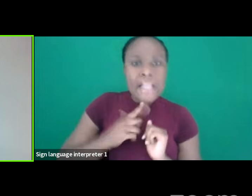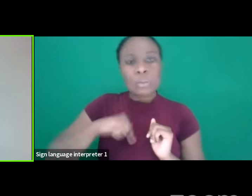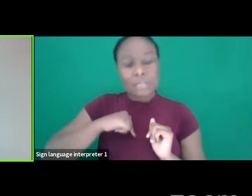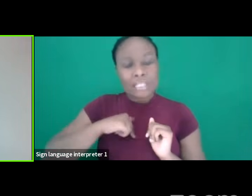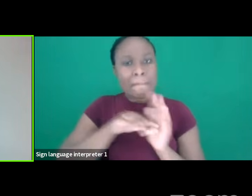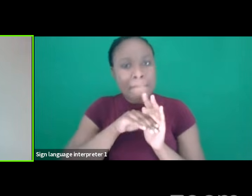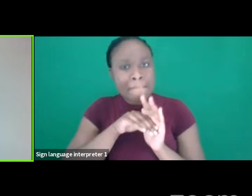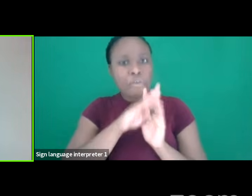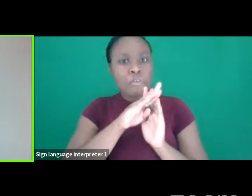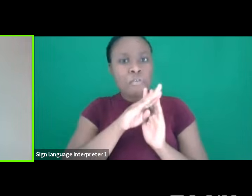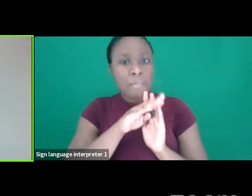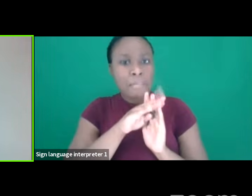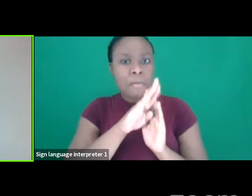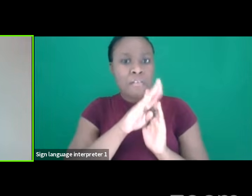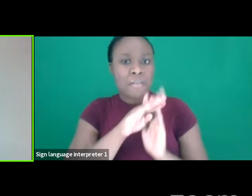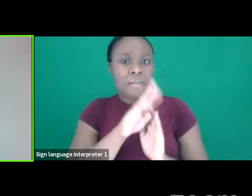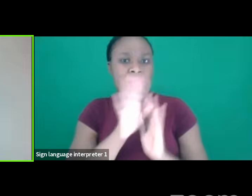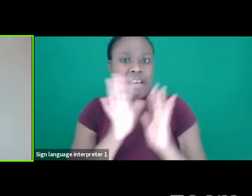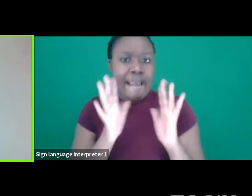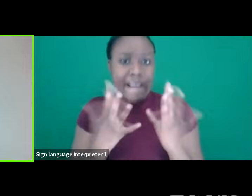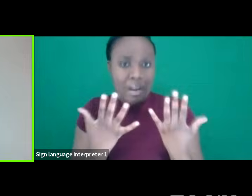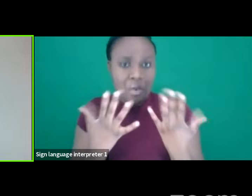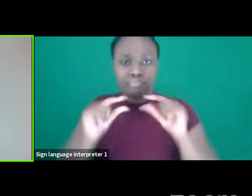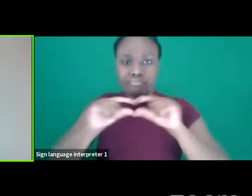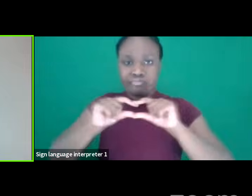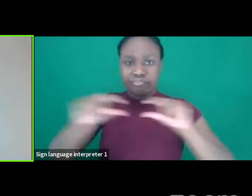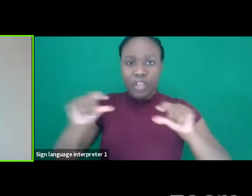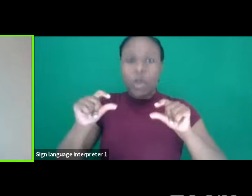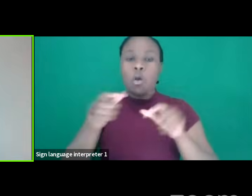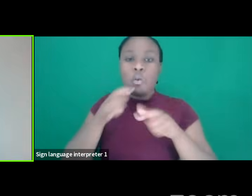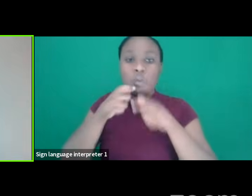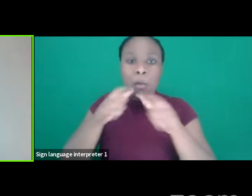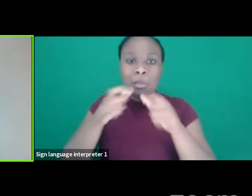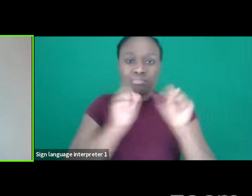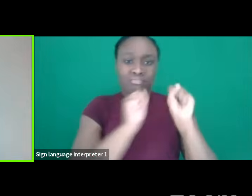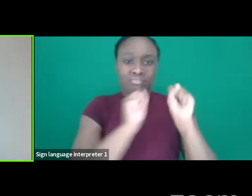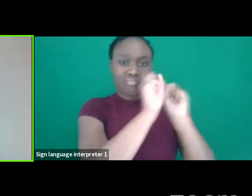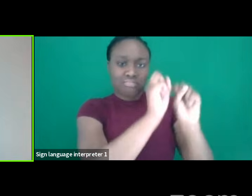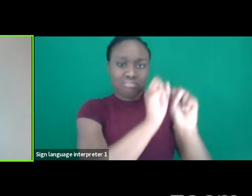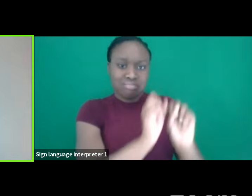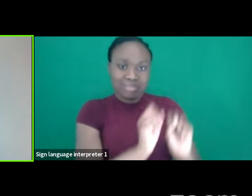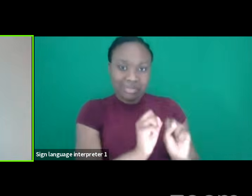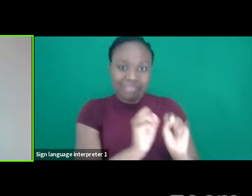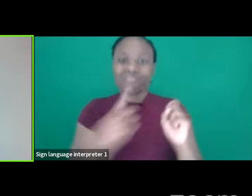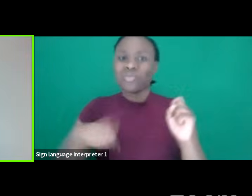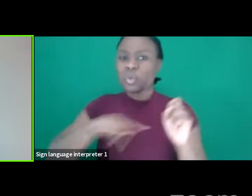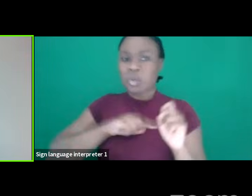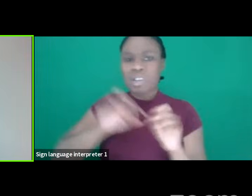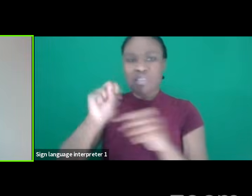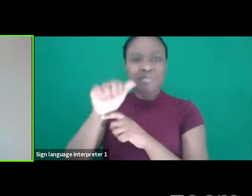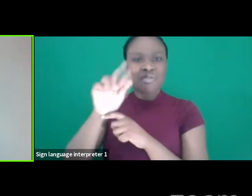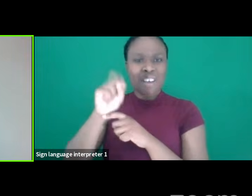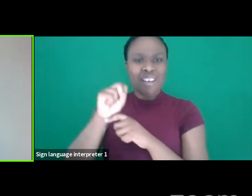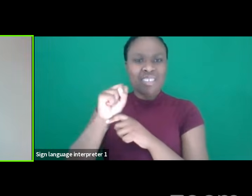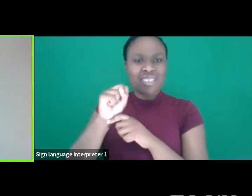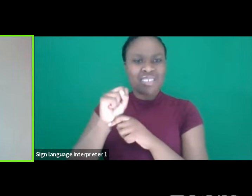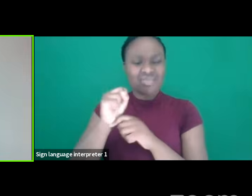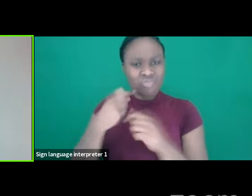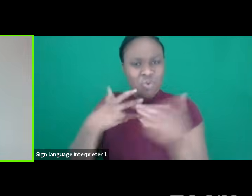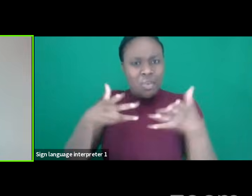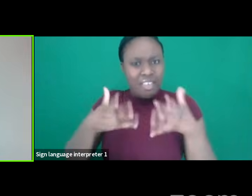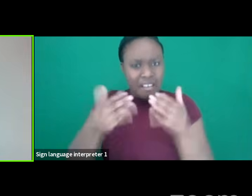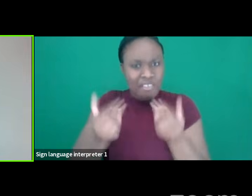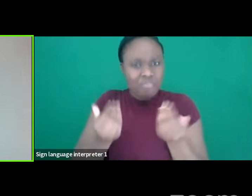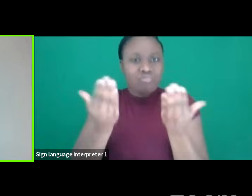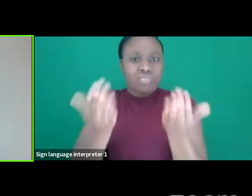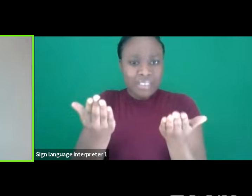as we always try to do. This is SARS at your service. The purpose this evening is to bring to